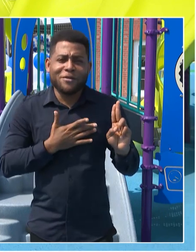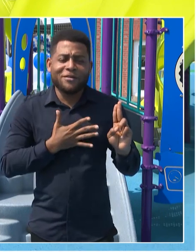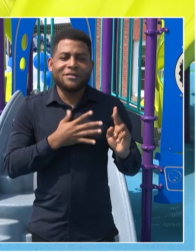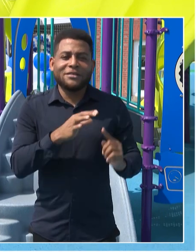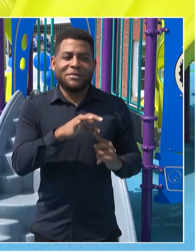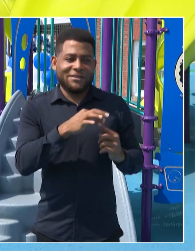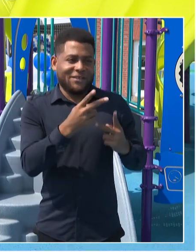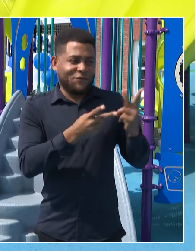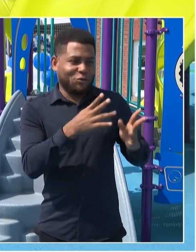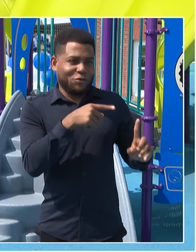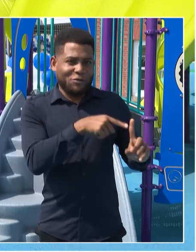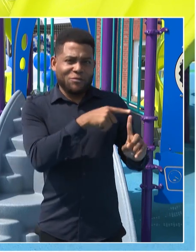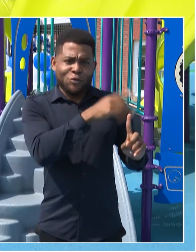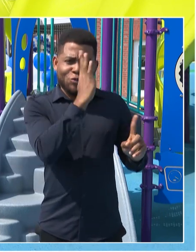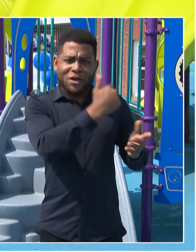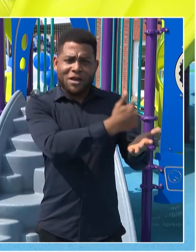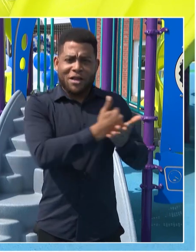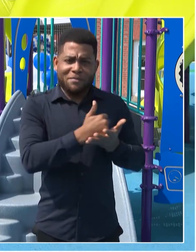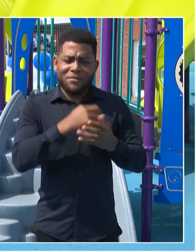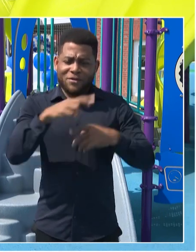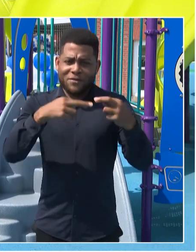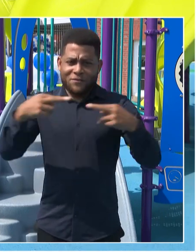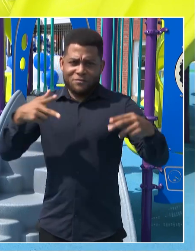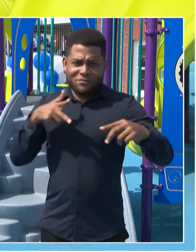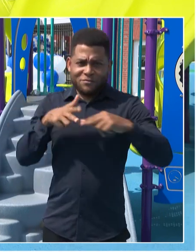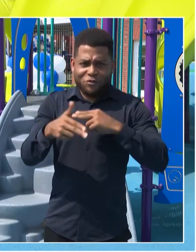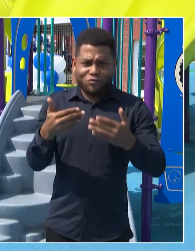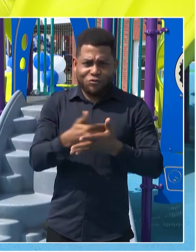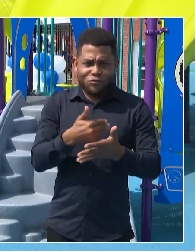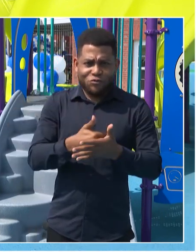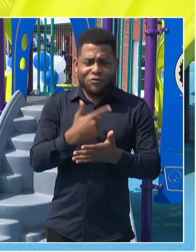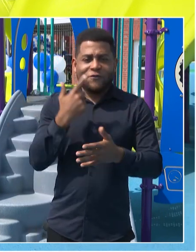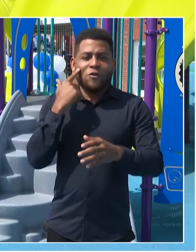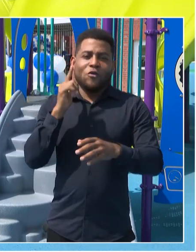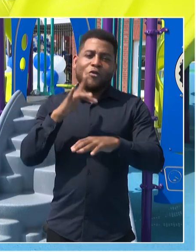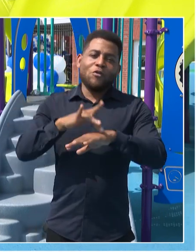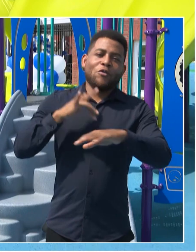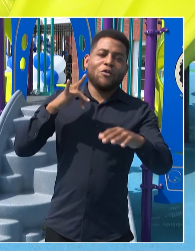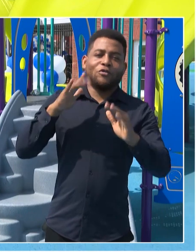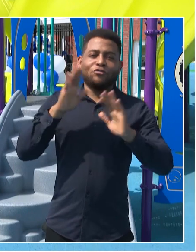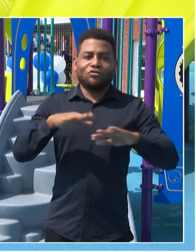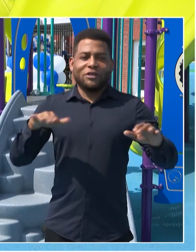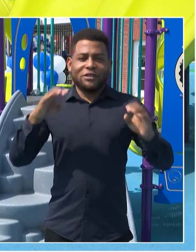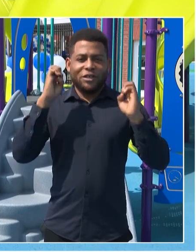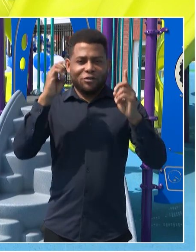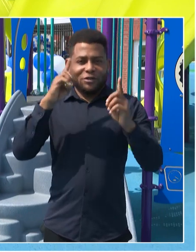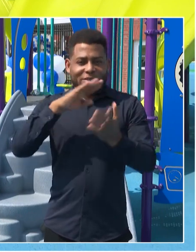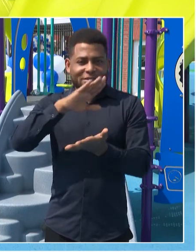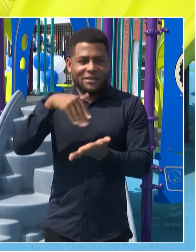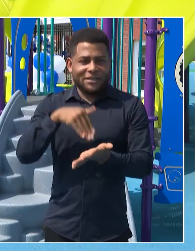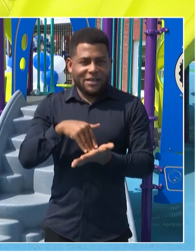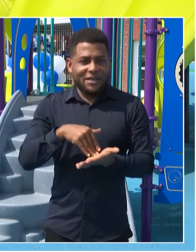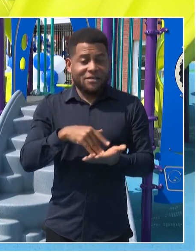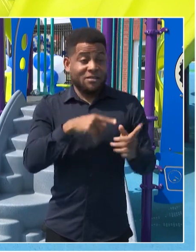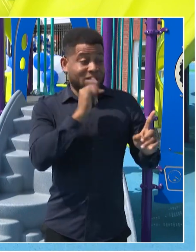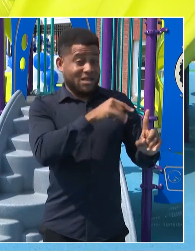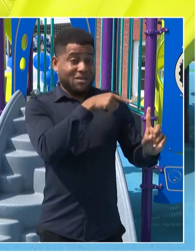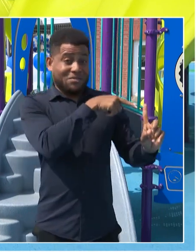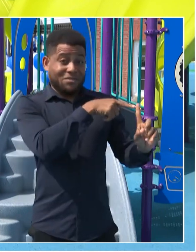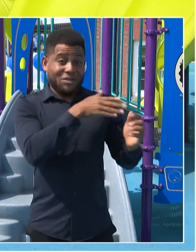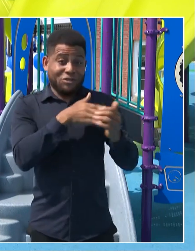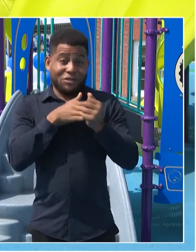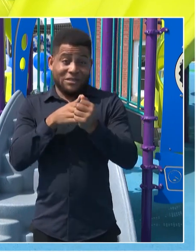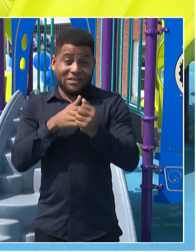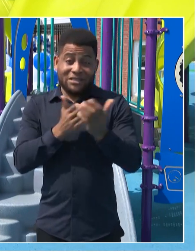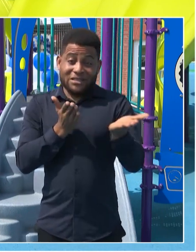new Early Childhood Education Center. She has helped lead this great city for the past 20 years in elected office and has served